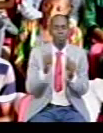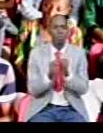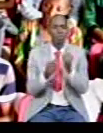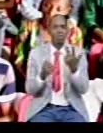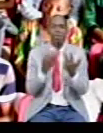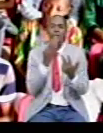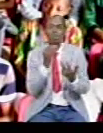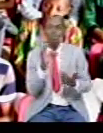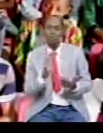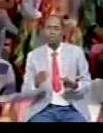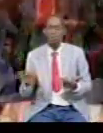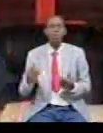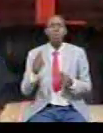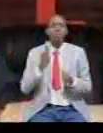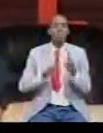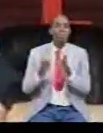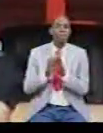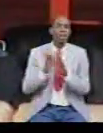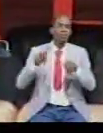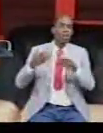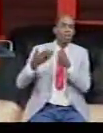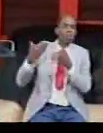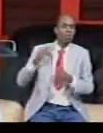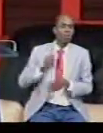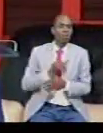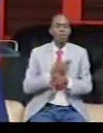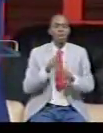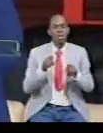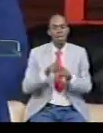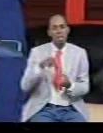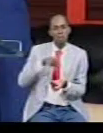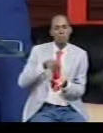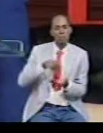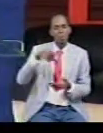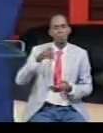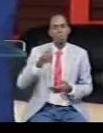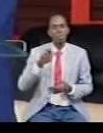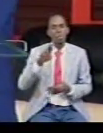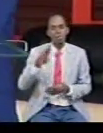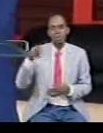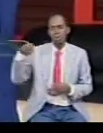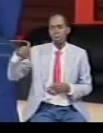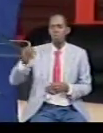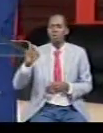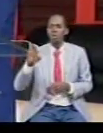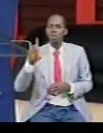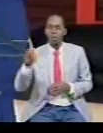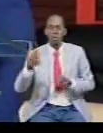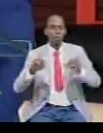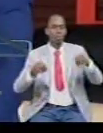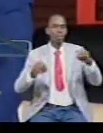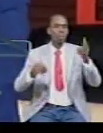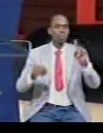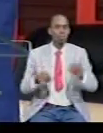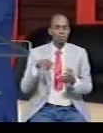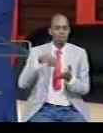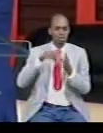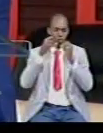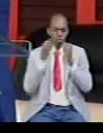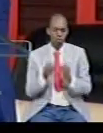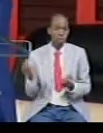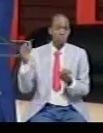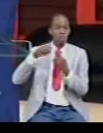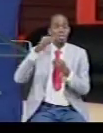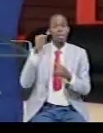and Abednego, those who have gone before us like Peter, like Paul, like John, they stood firm to the very end.